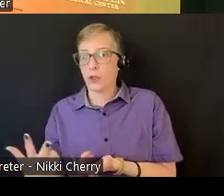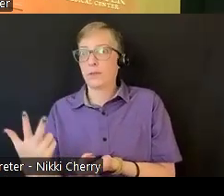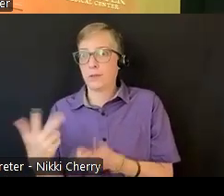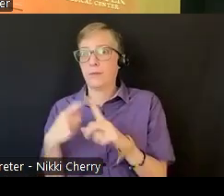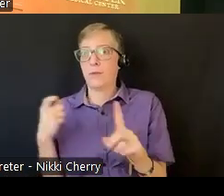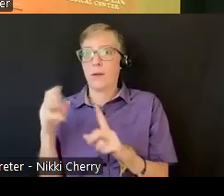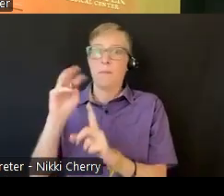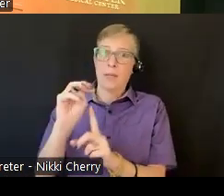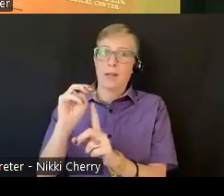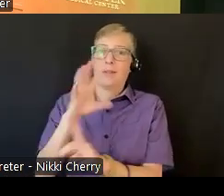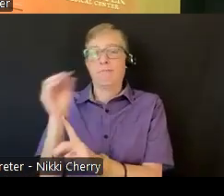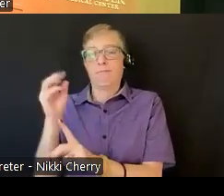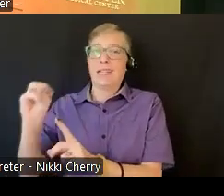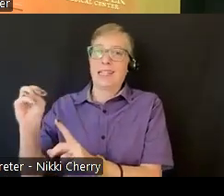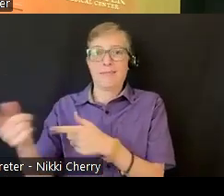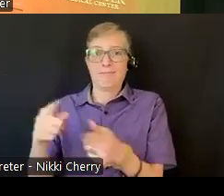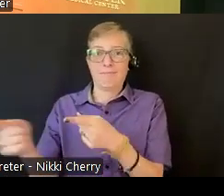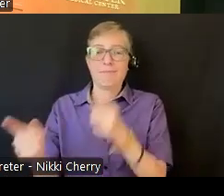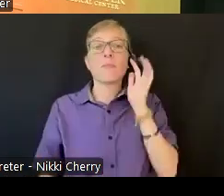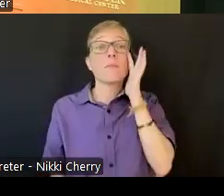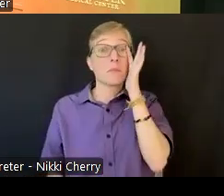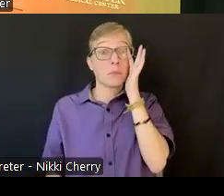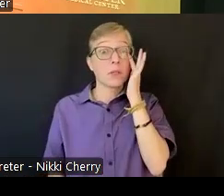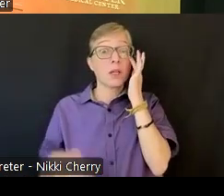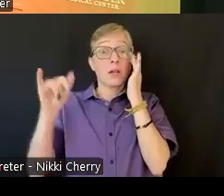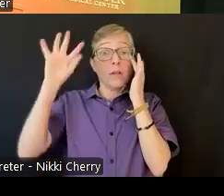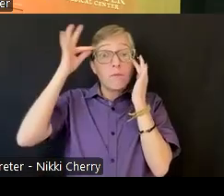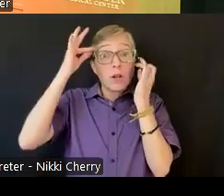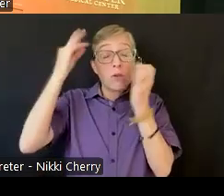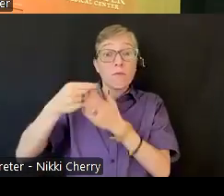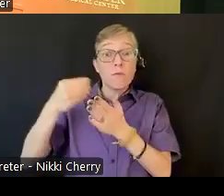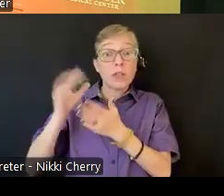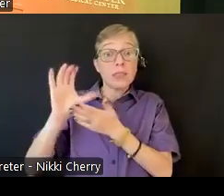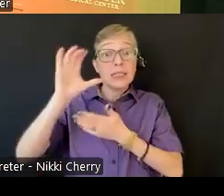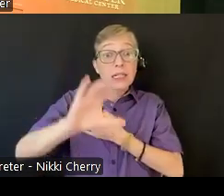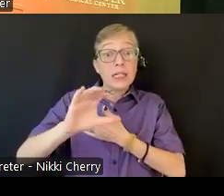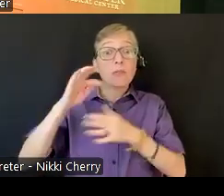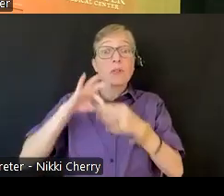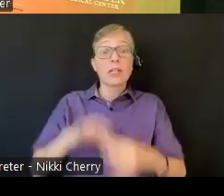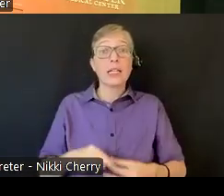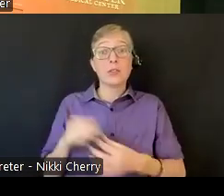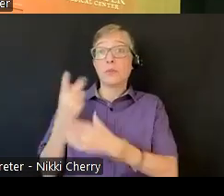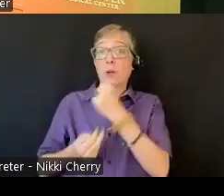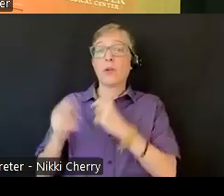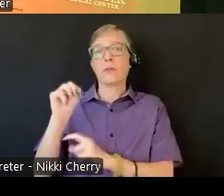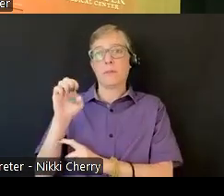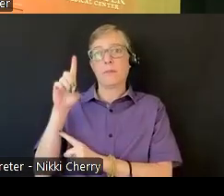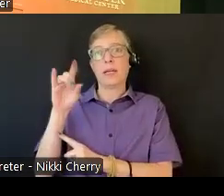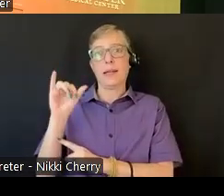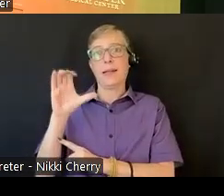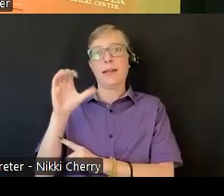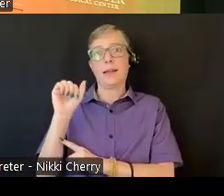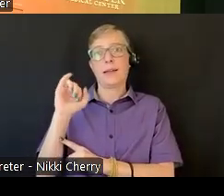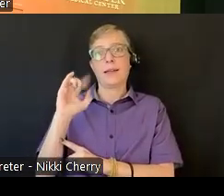overall federal funding in relation to Medicare and Medicaid, particularly Medicaid,